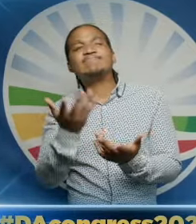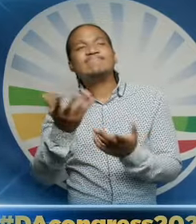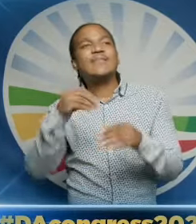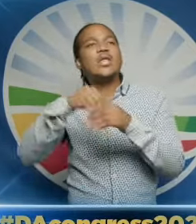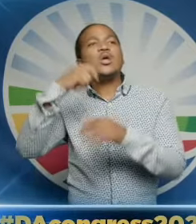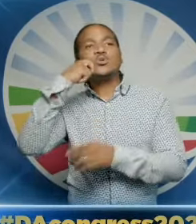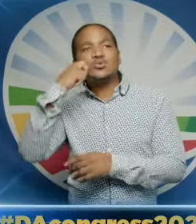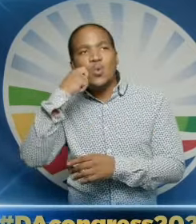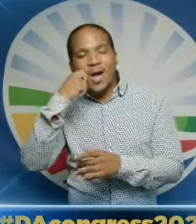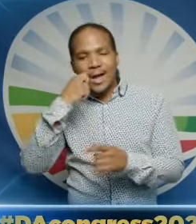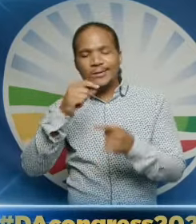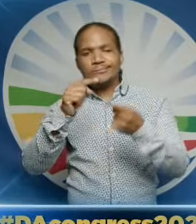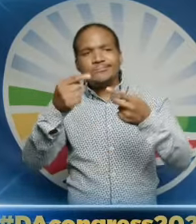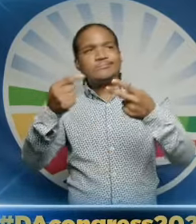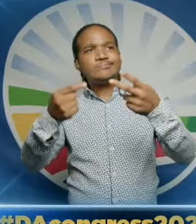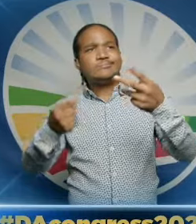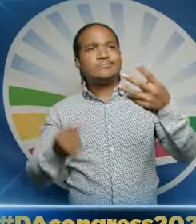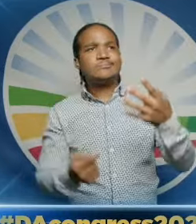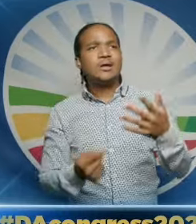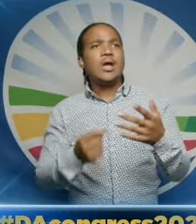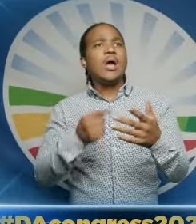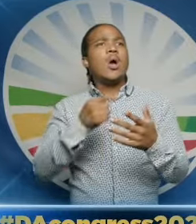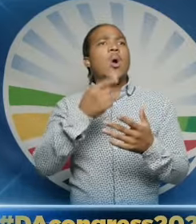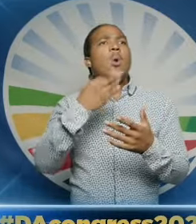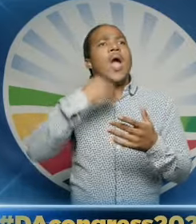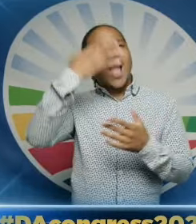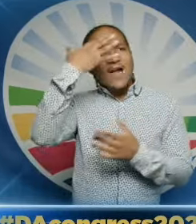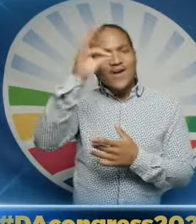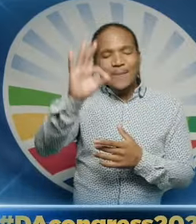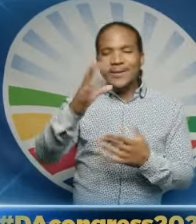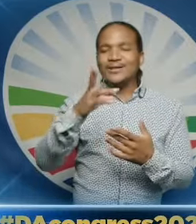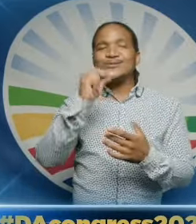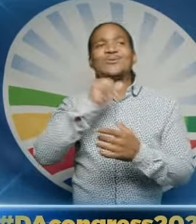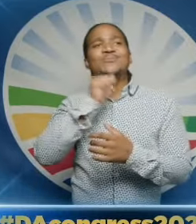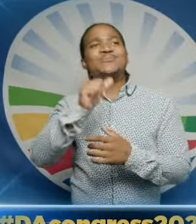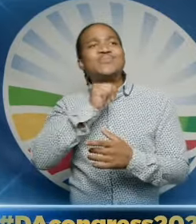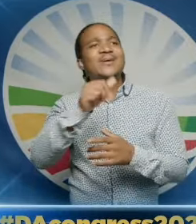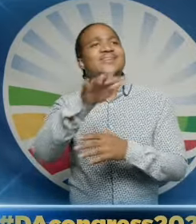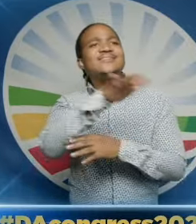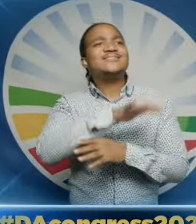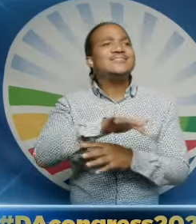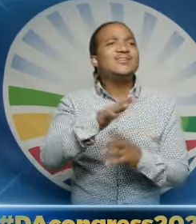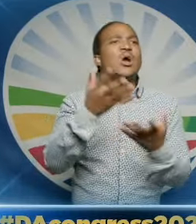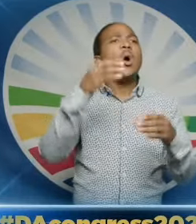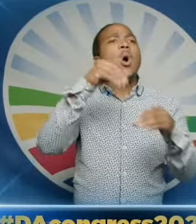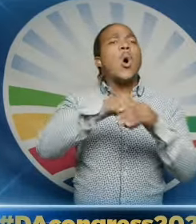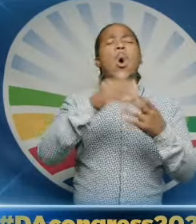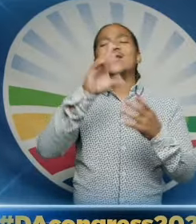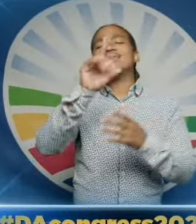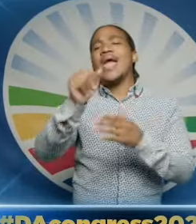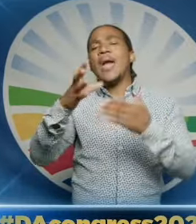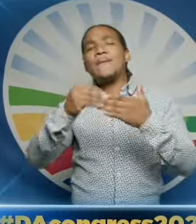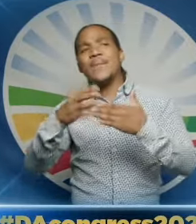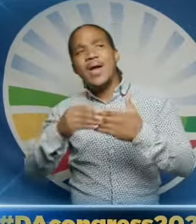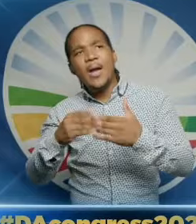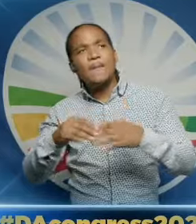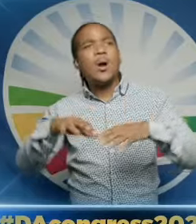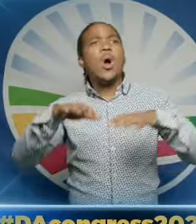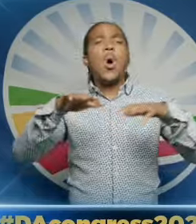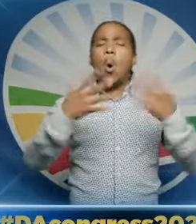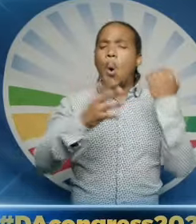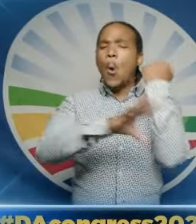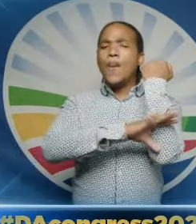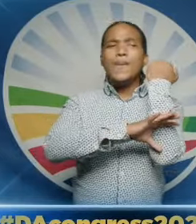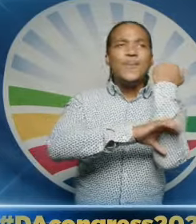Tshwane, and every single, whether it's a DA government, whether it's a caucus, whether it's DA members, whether it's a